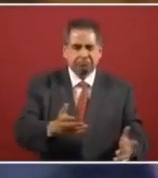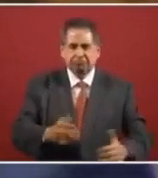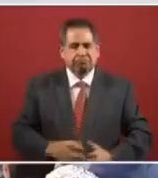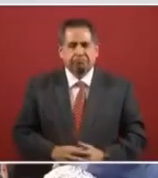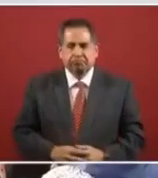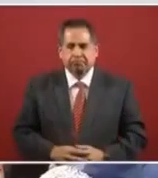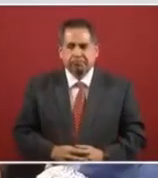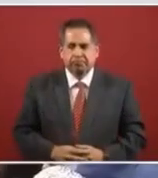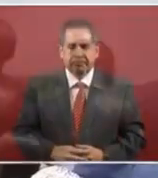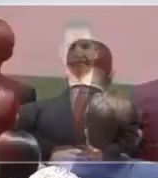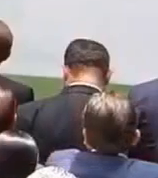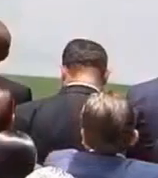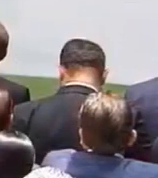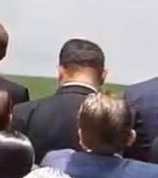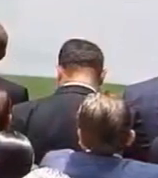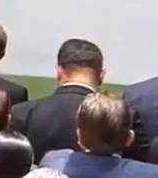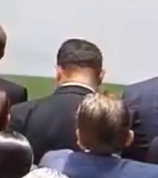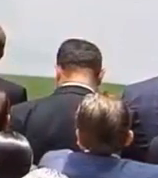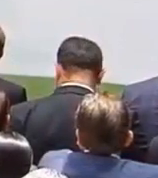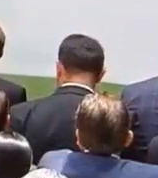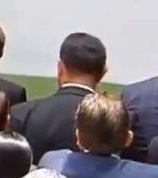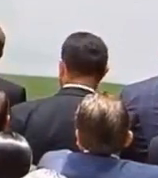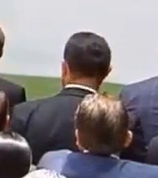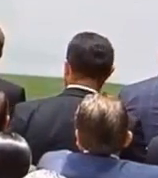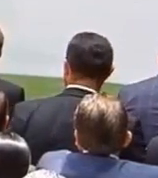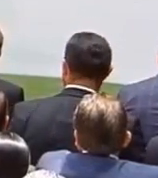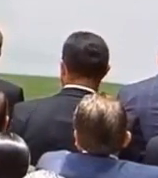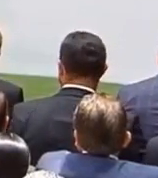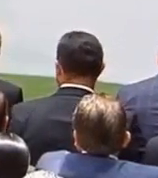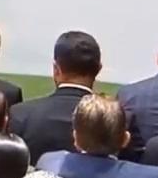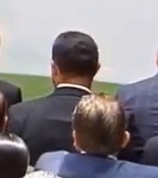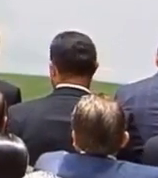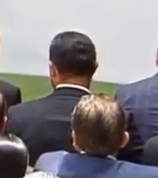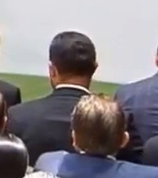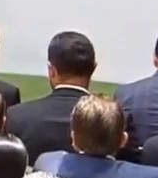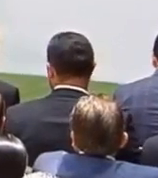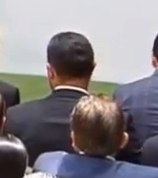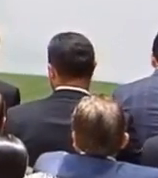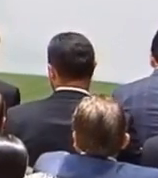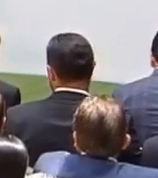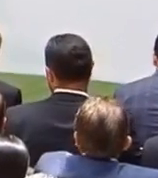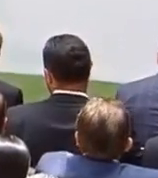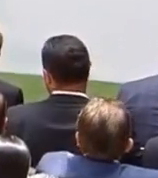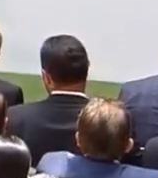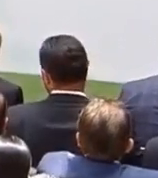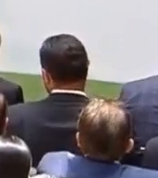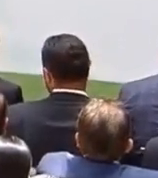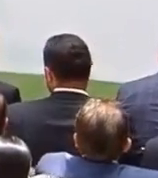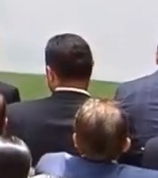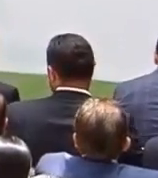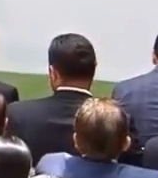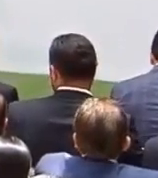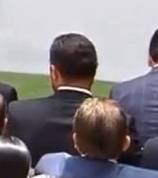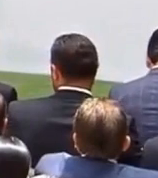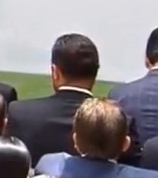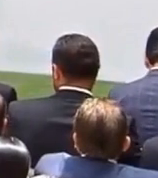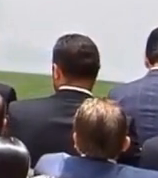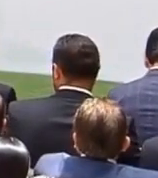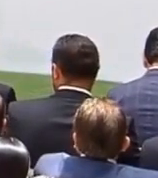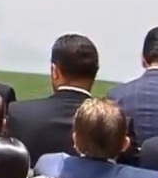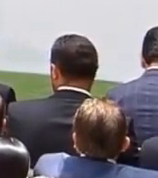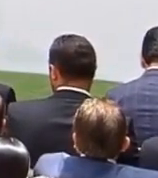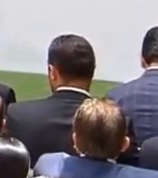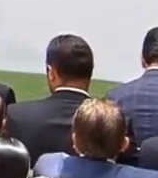and police the result was catastrophic and that strategy left